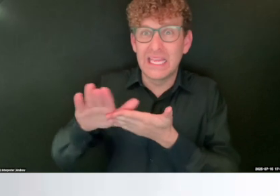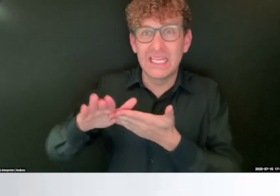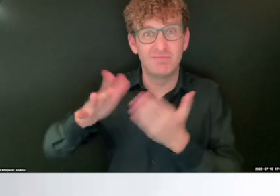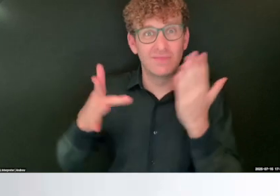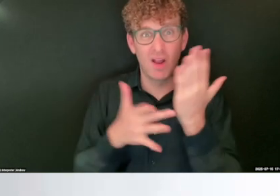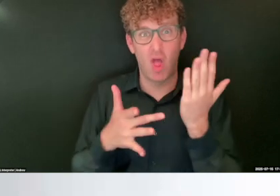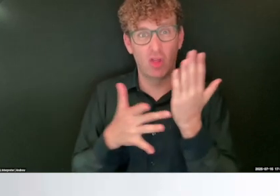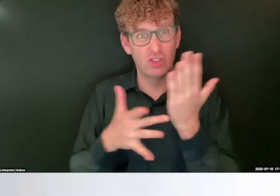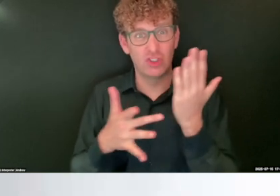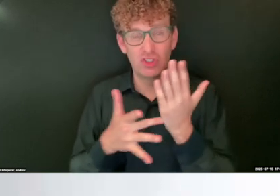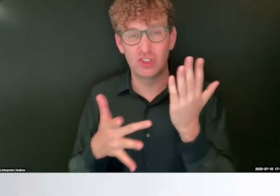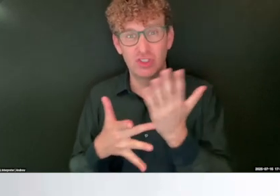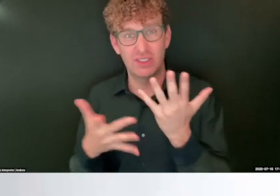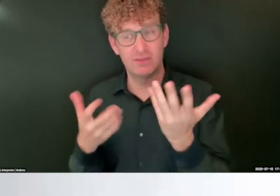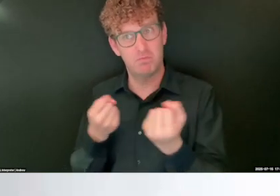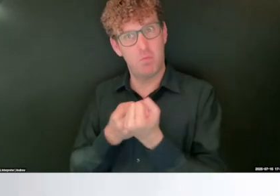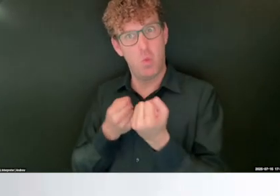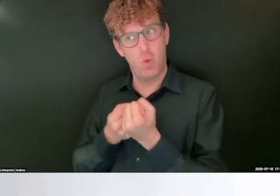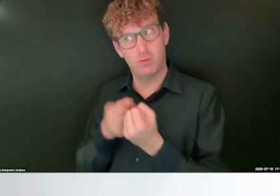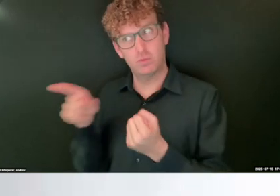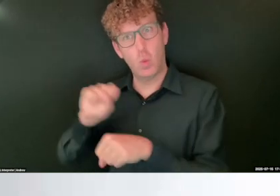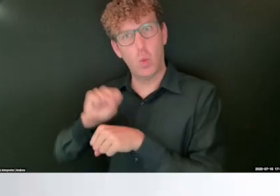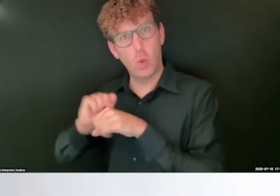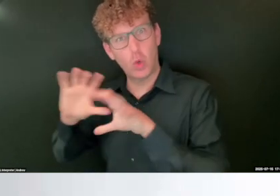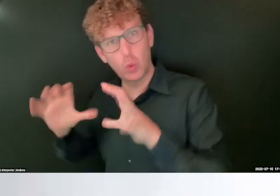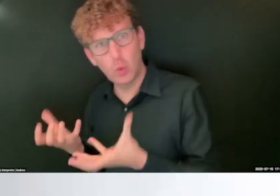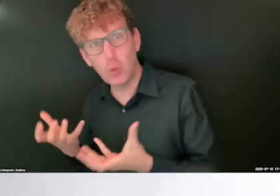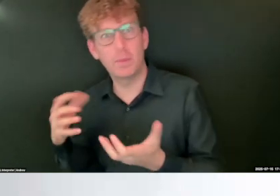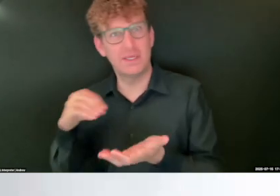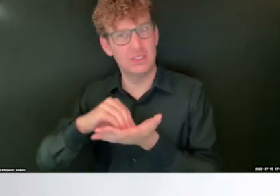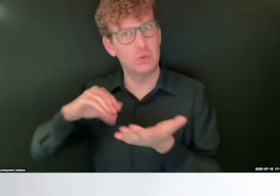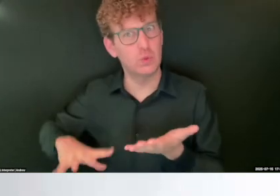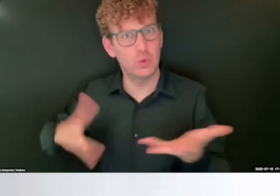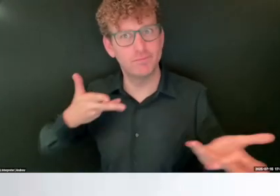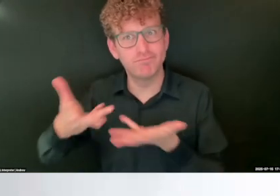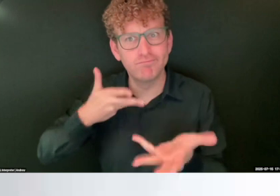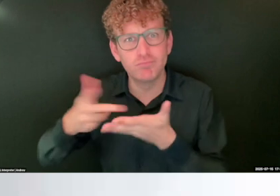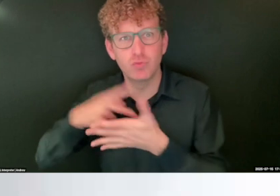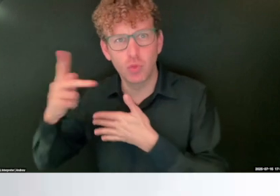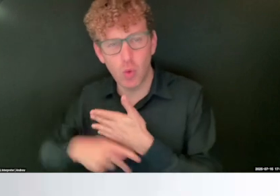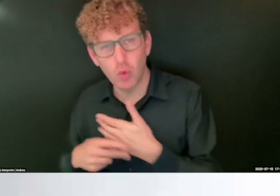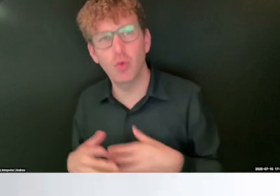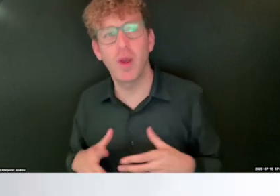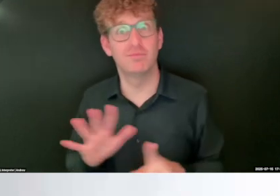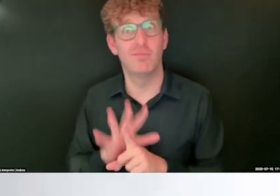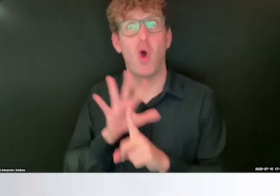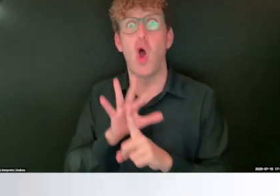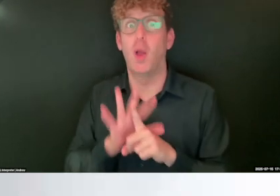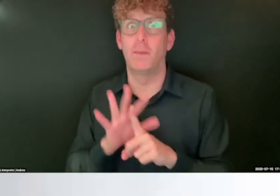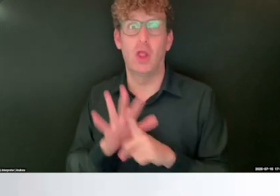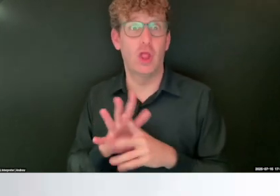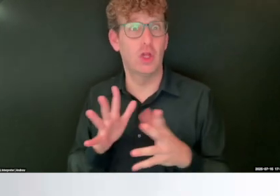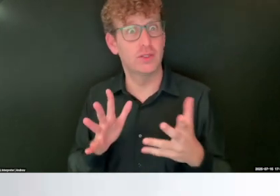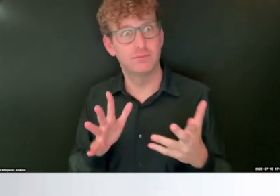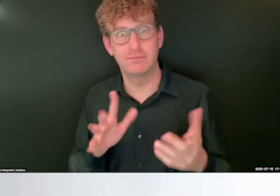programs. As the popularity of zero-emission technology grows, workforce development has been a key component to bridge the gap